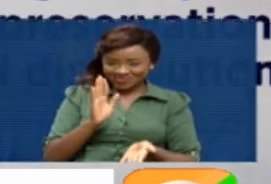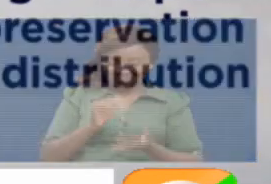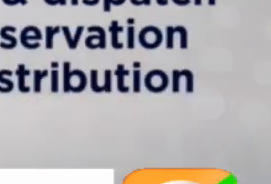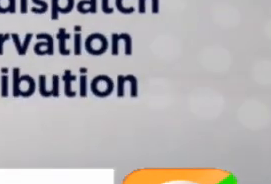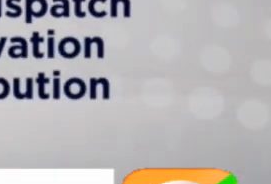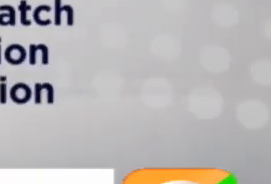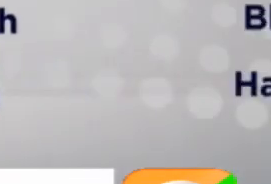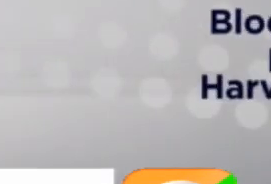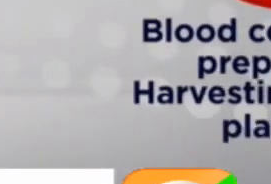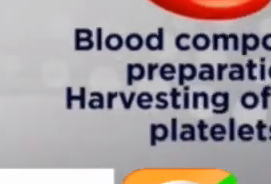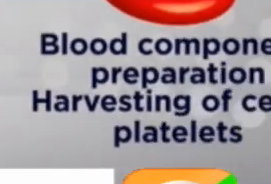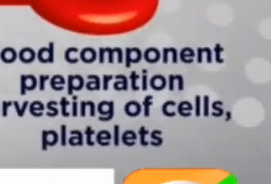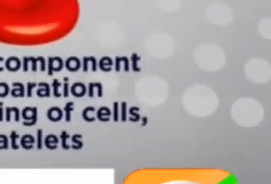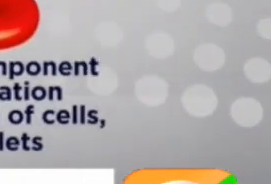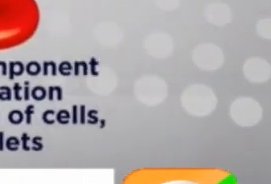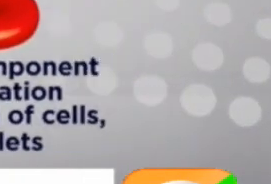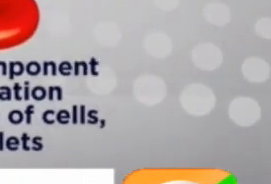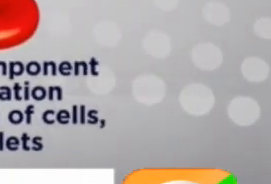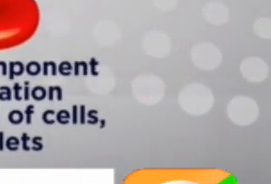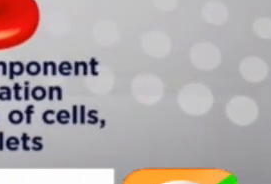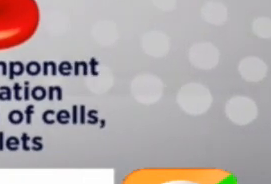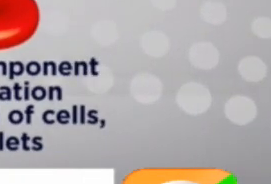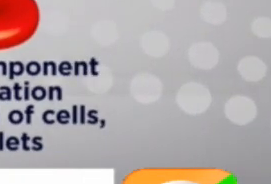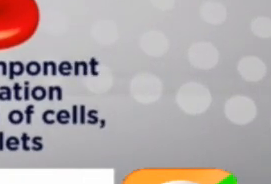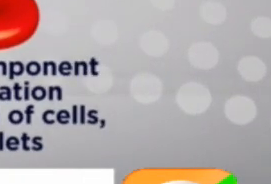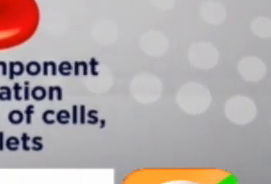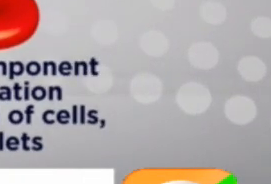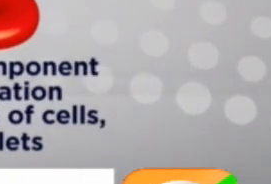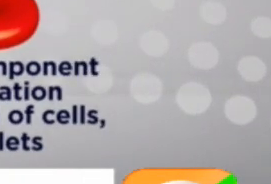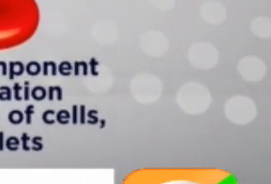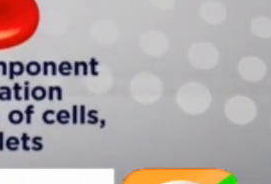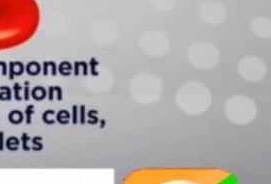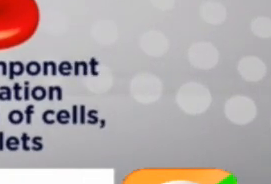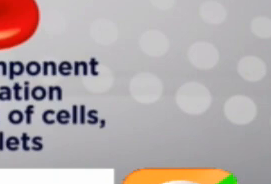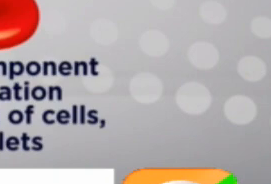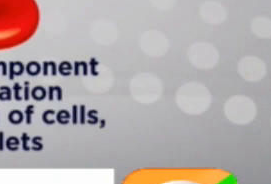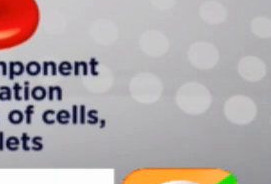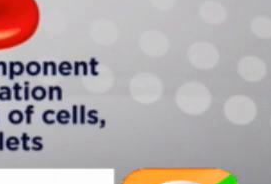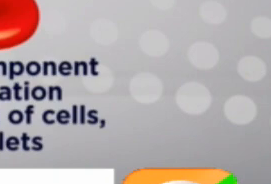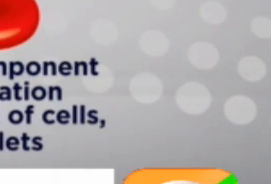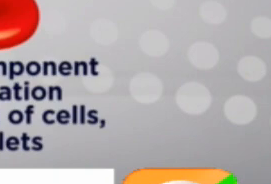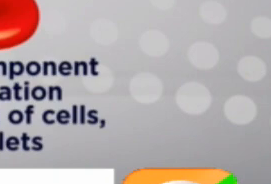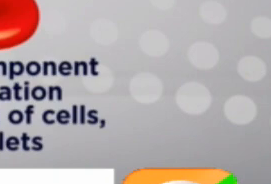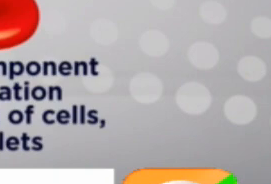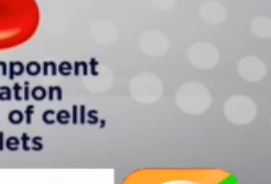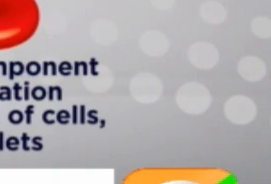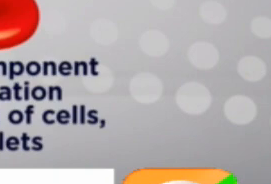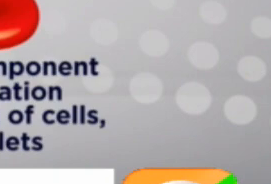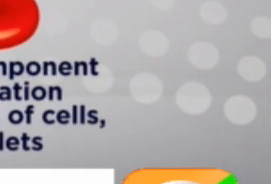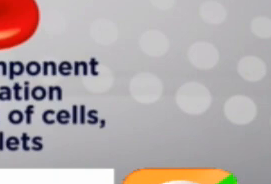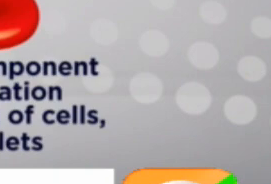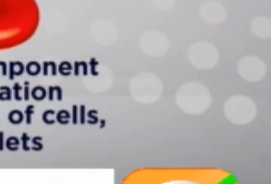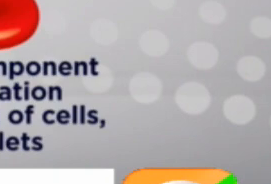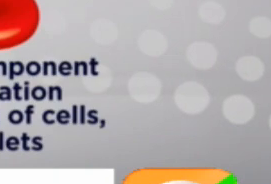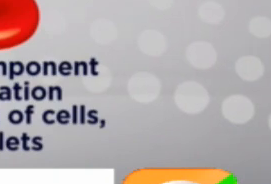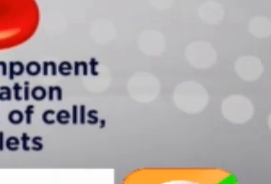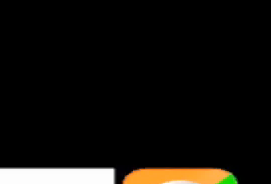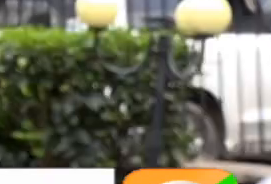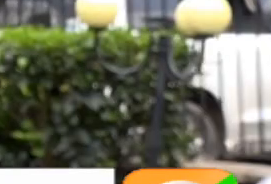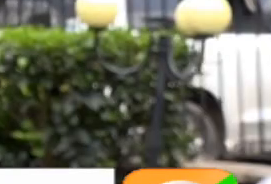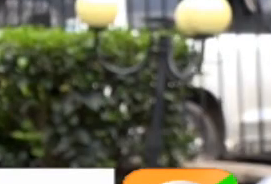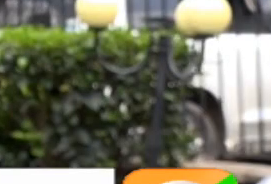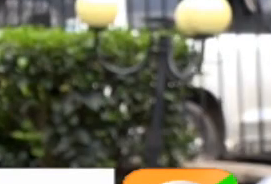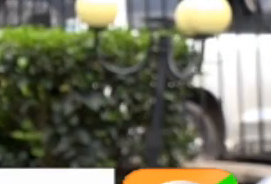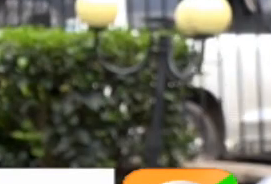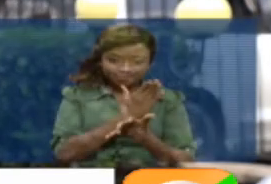stage business-minded cartels have been taking advantage of. It is happening within our blood transfusion